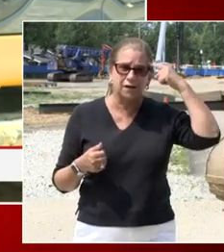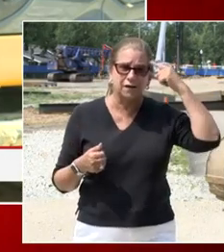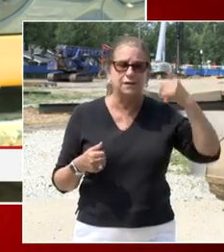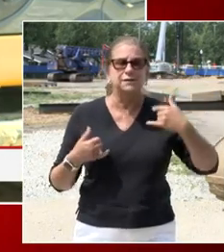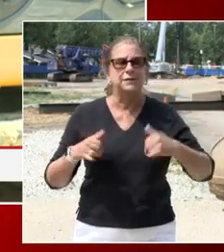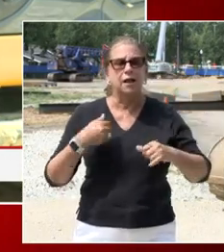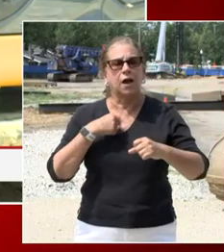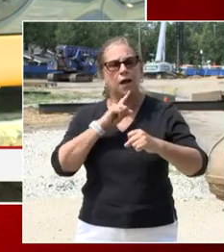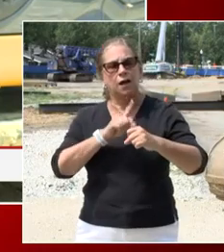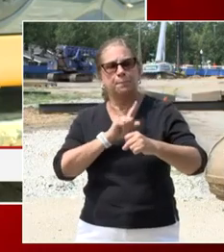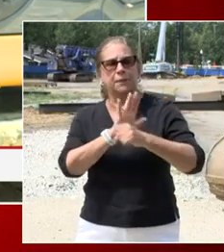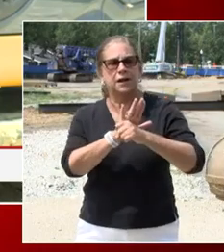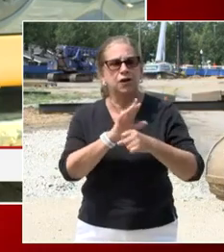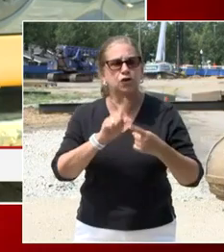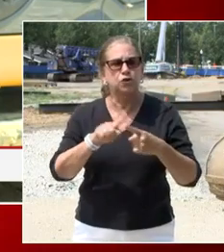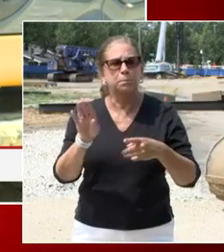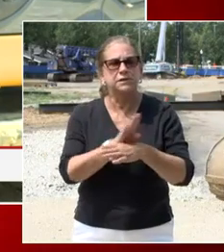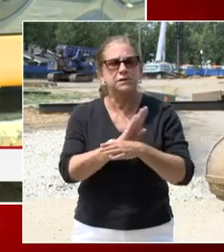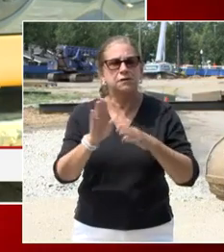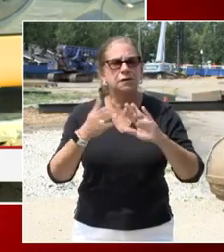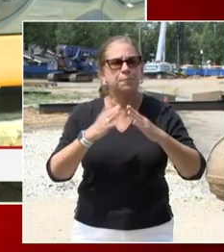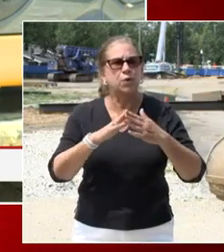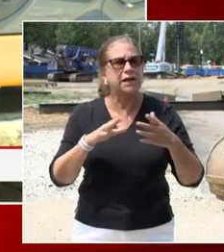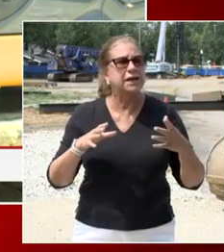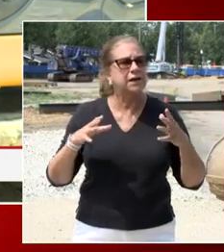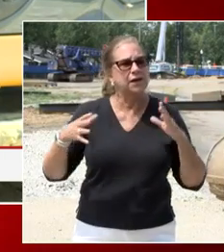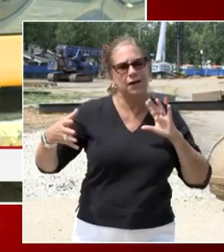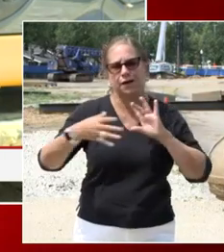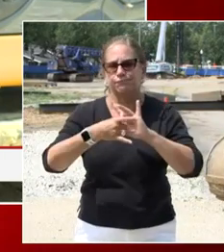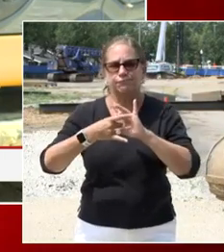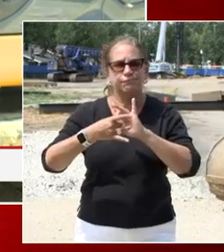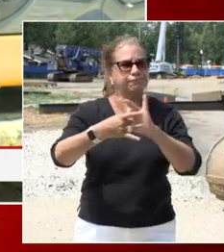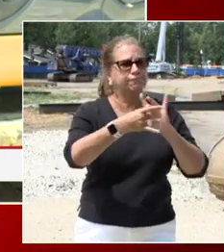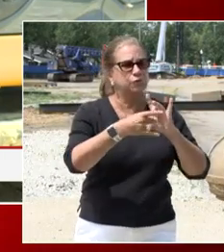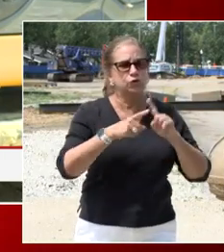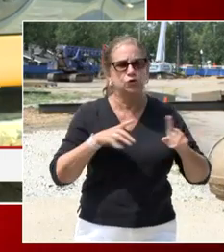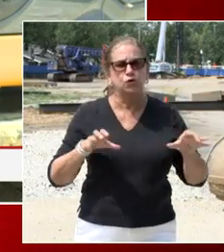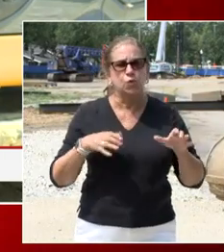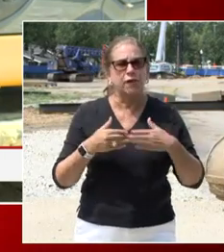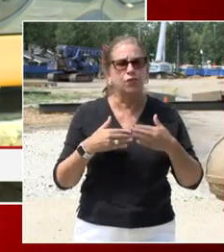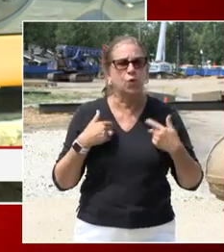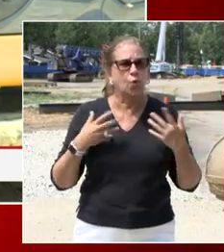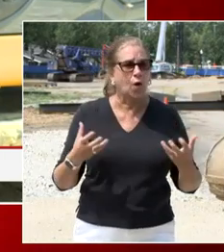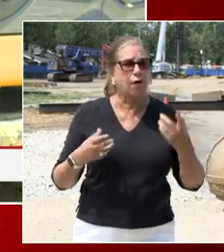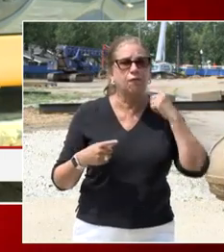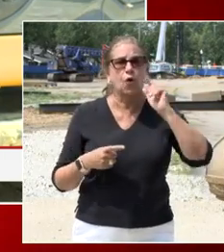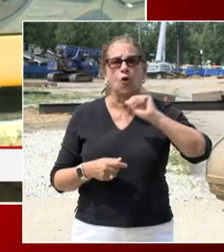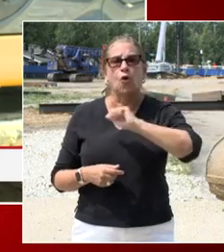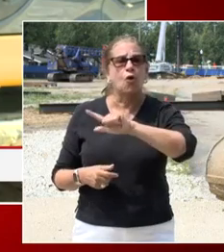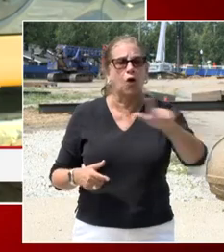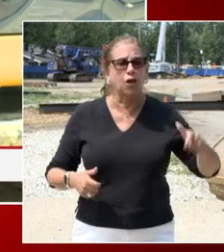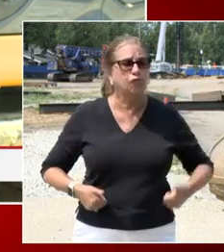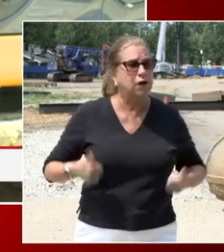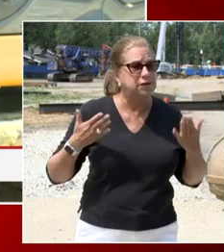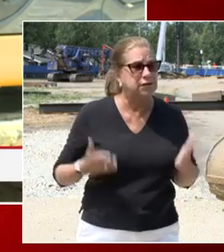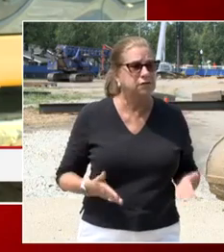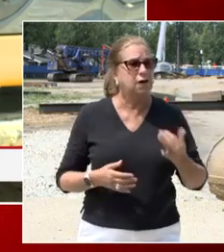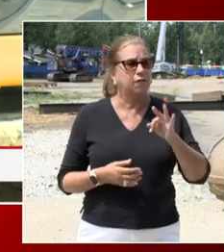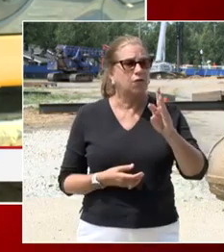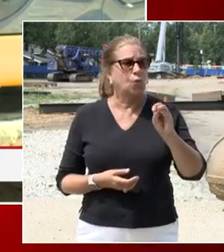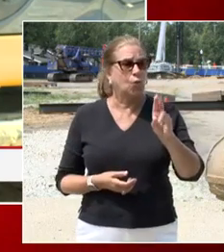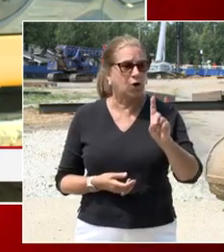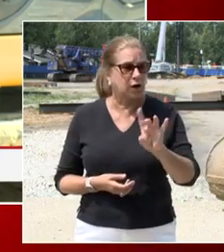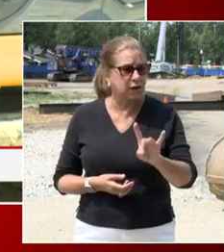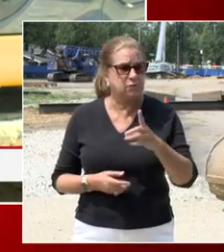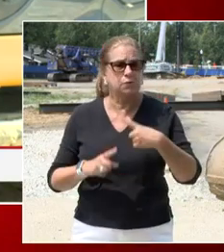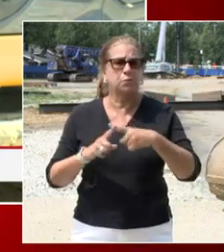sure that we can do all that we can do for residents in all 8 wards, wherever they are, whatever